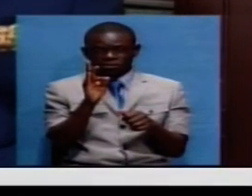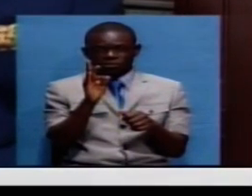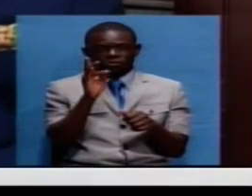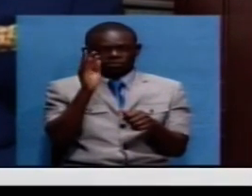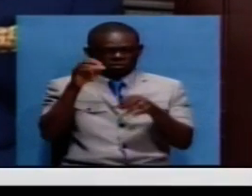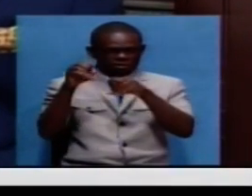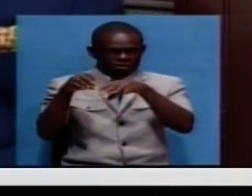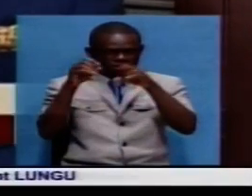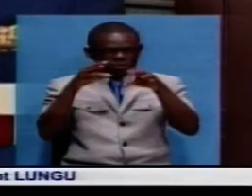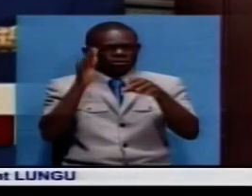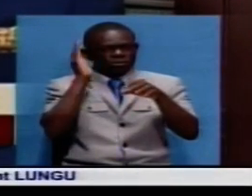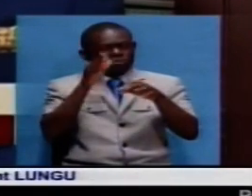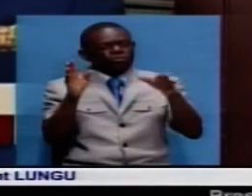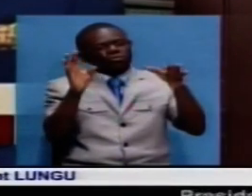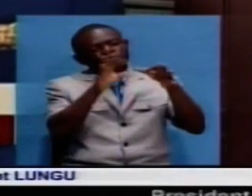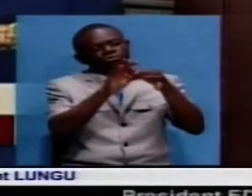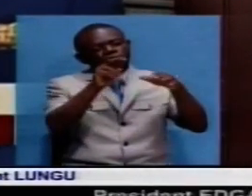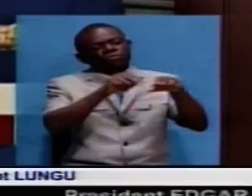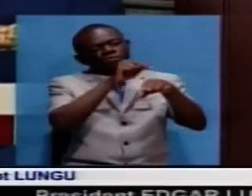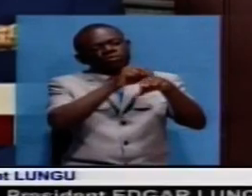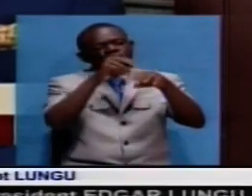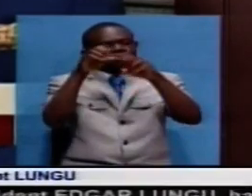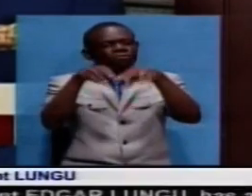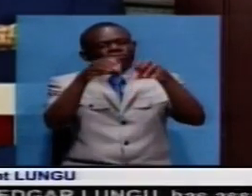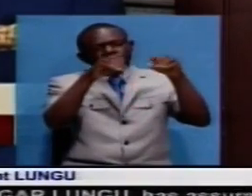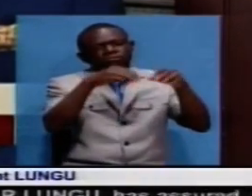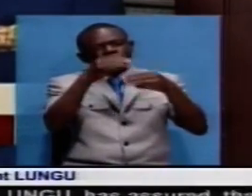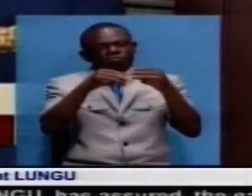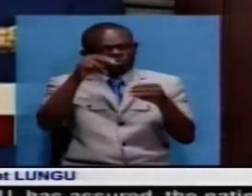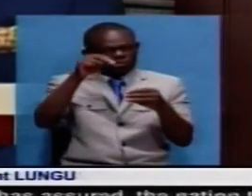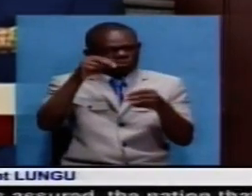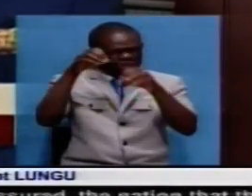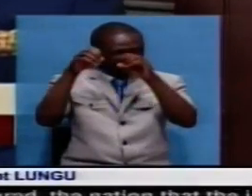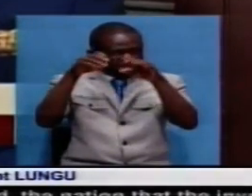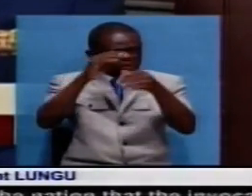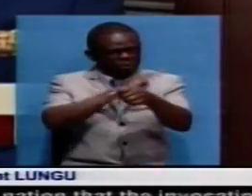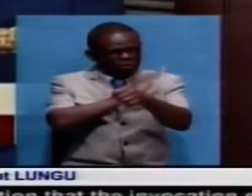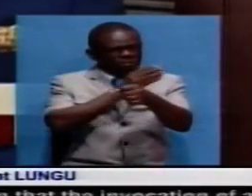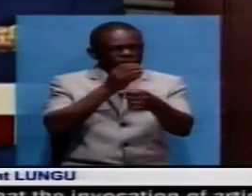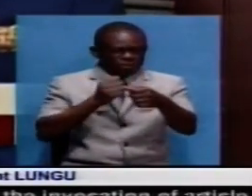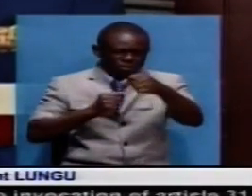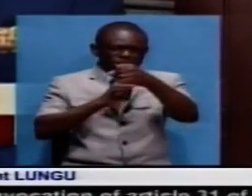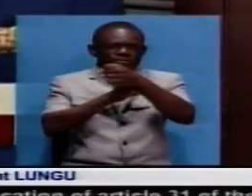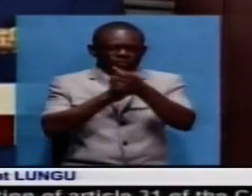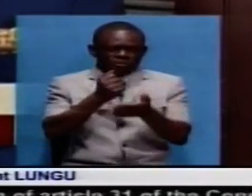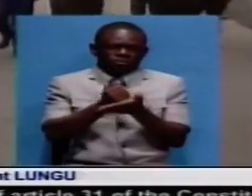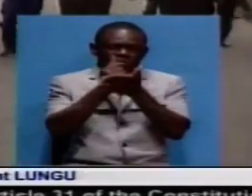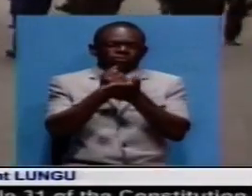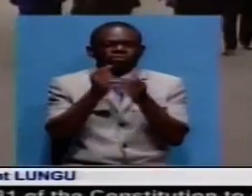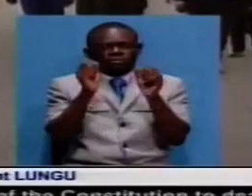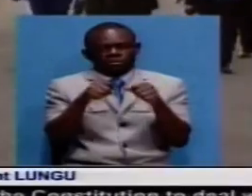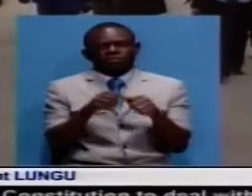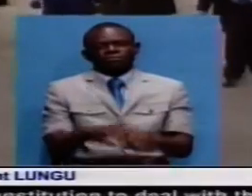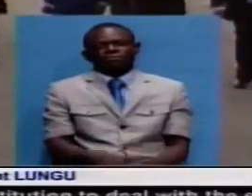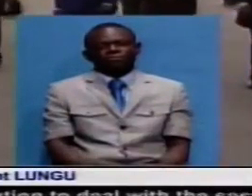grid, and that can help Ndola with electricity so that you know that we have a stable energy production.